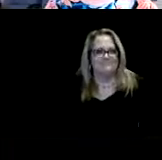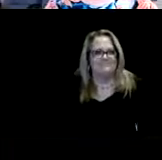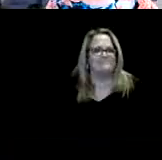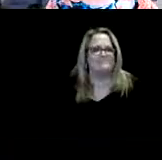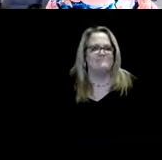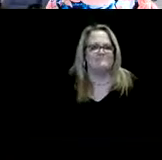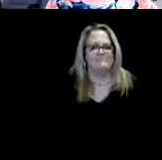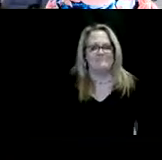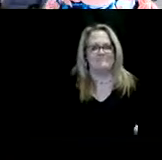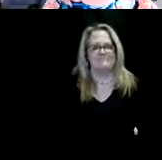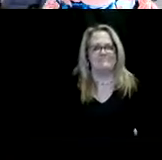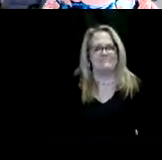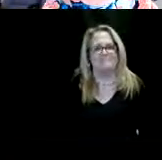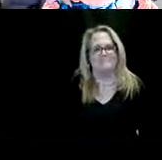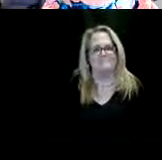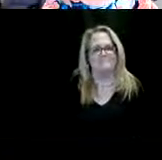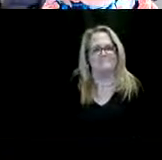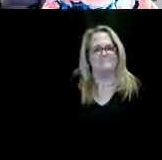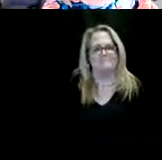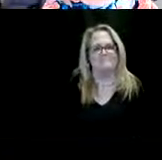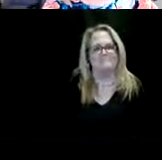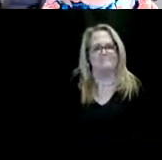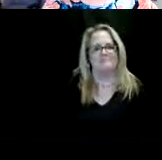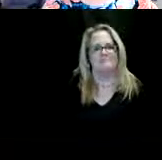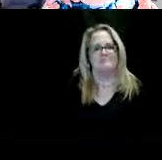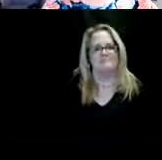And that child who doesn't have good